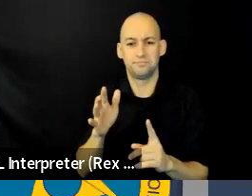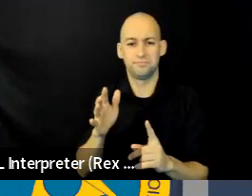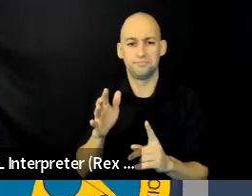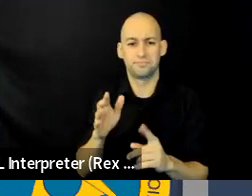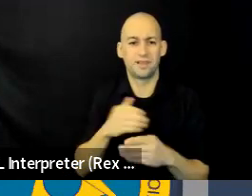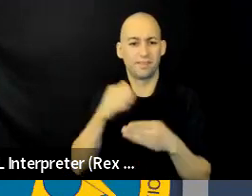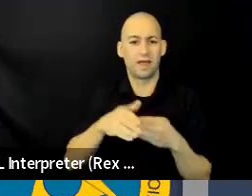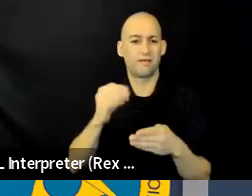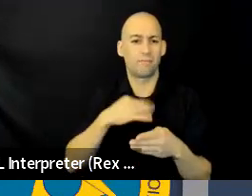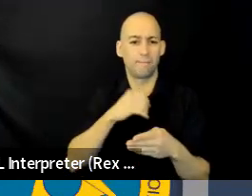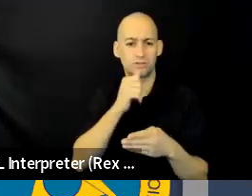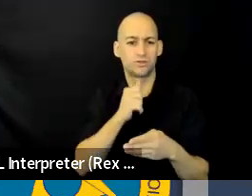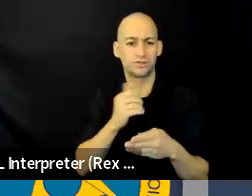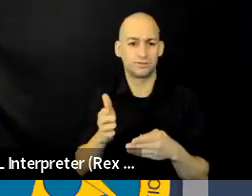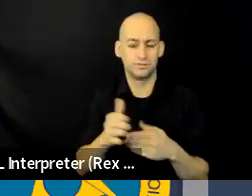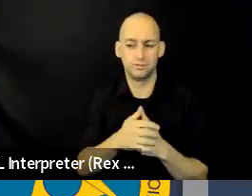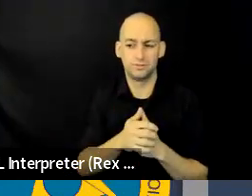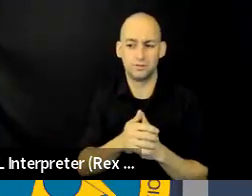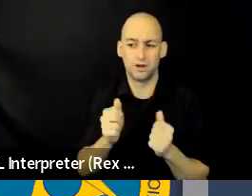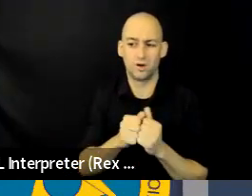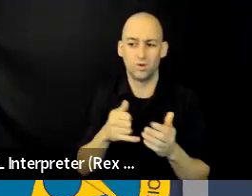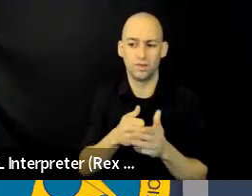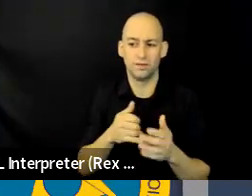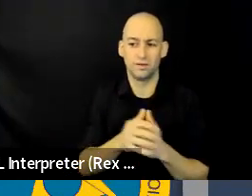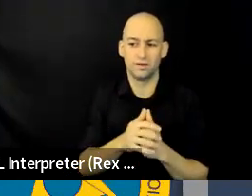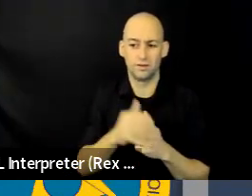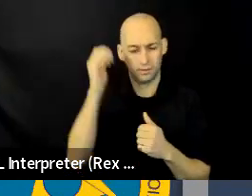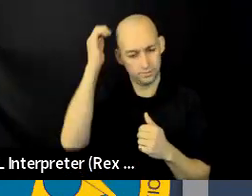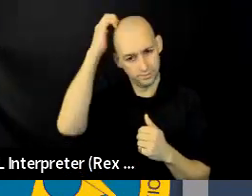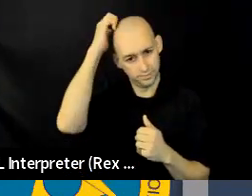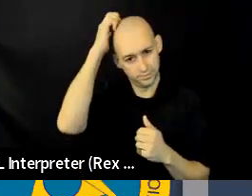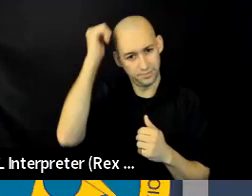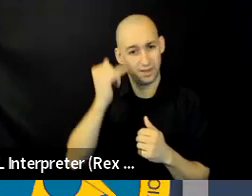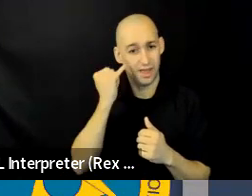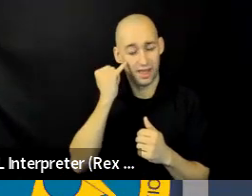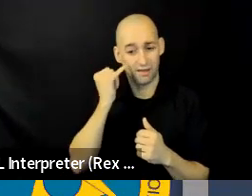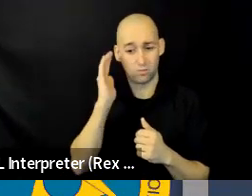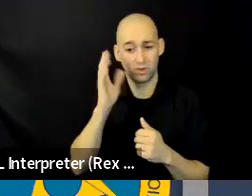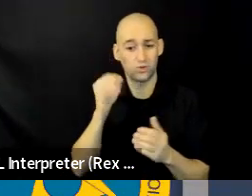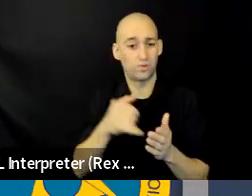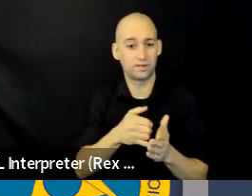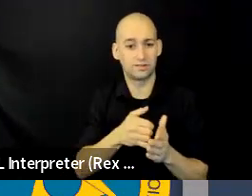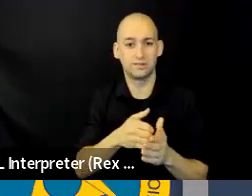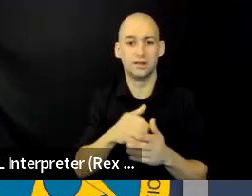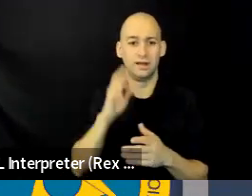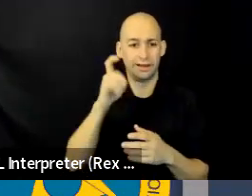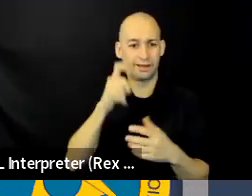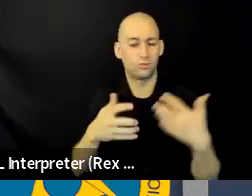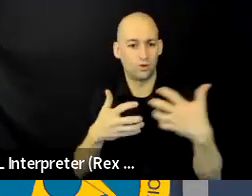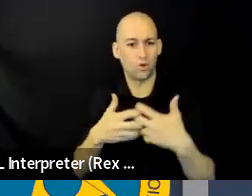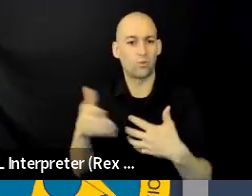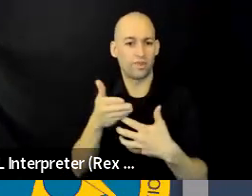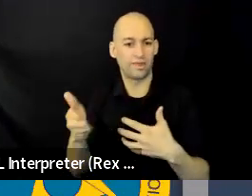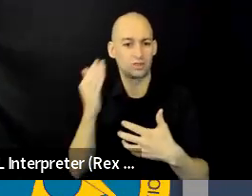the end of my patience with it. And that if we're going to do this, we need to incorporate those things that we know